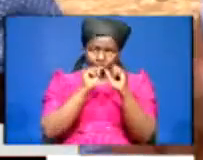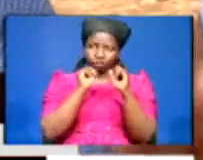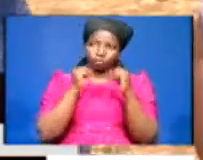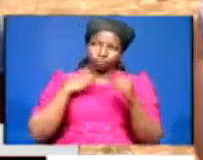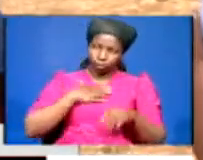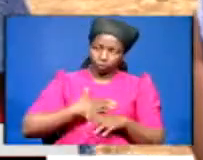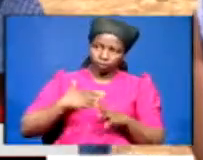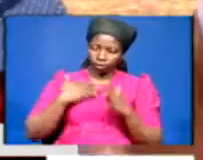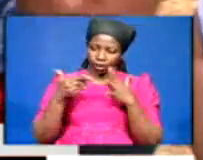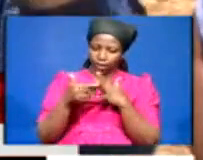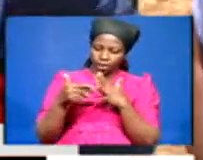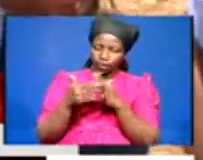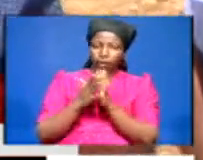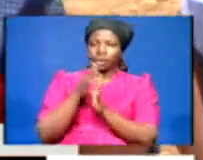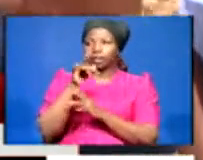foreign